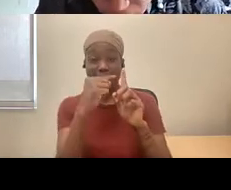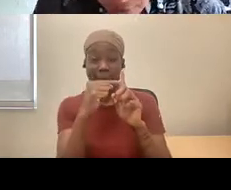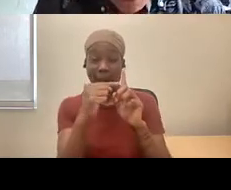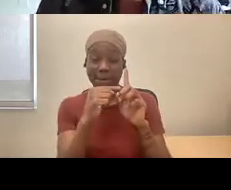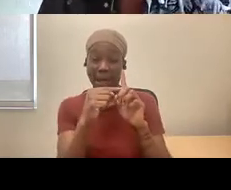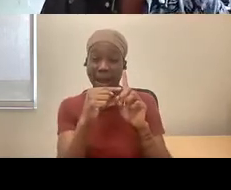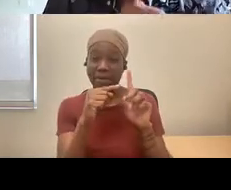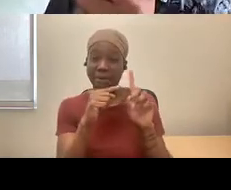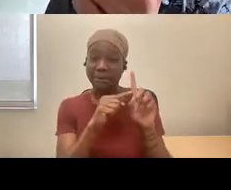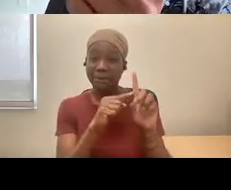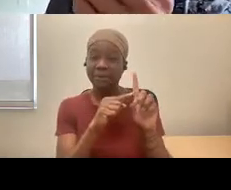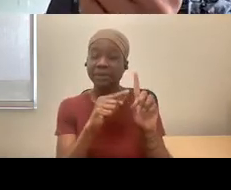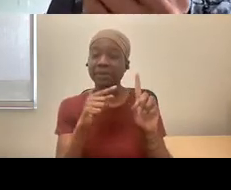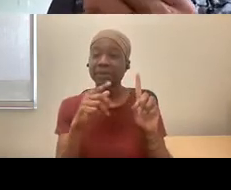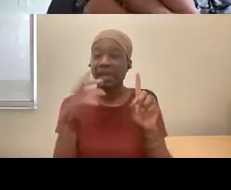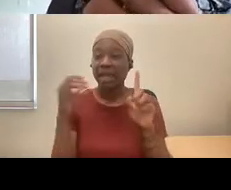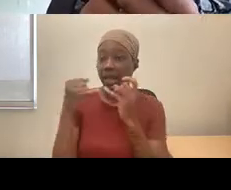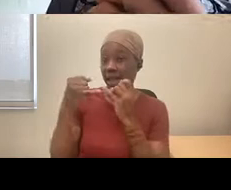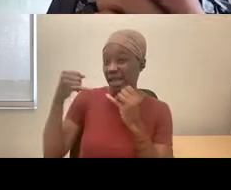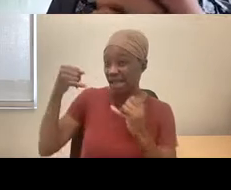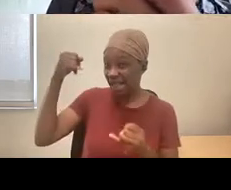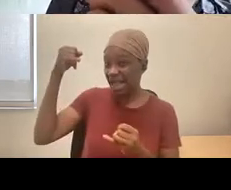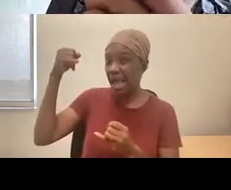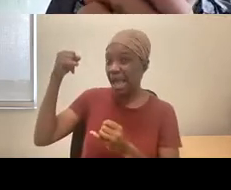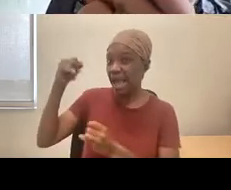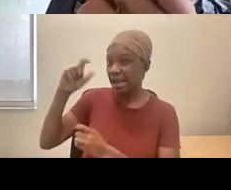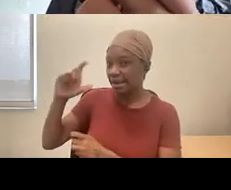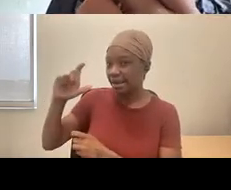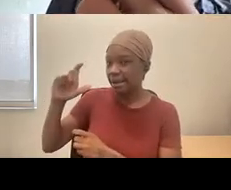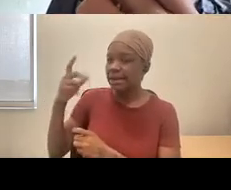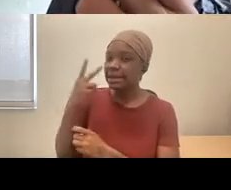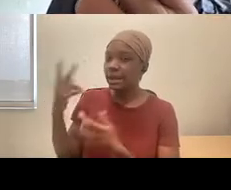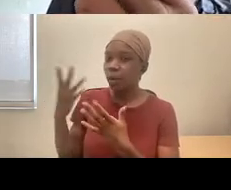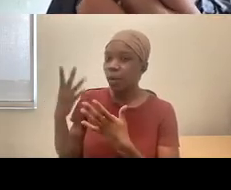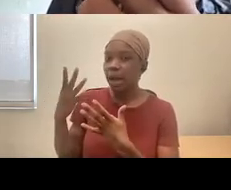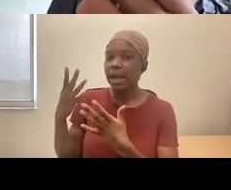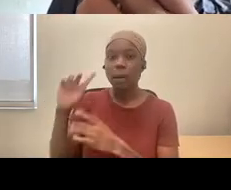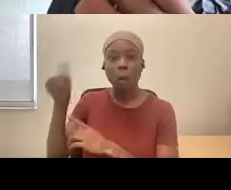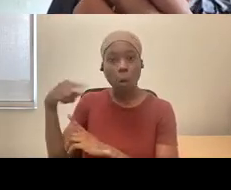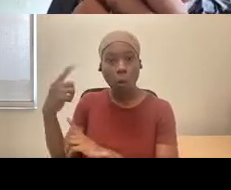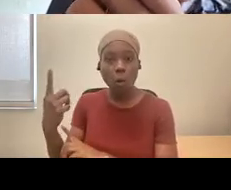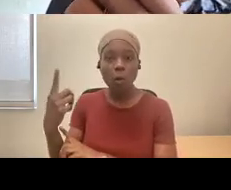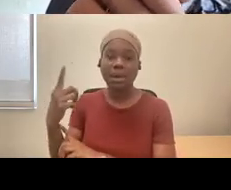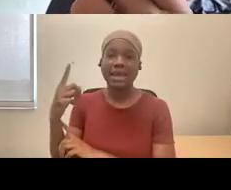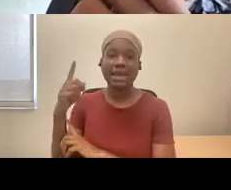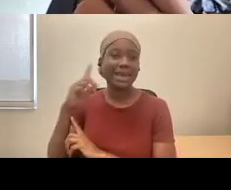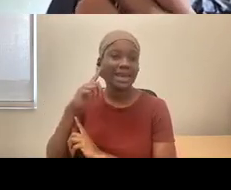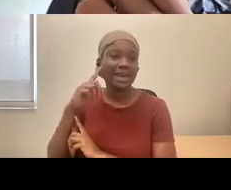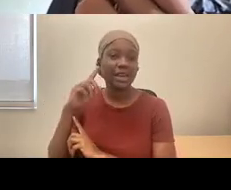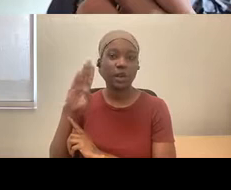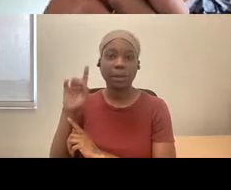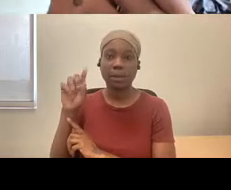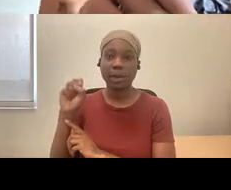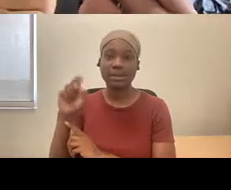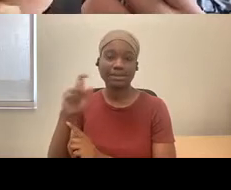and here's the end of a set of earbuds that is only earbuds, no microphone. When it's just